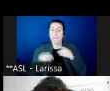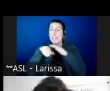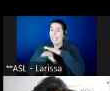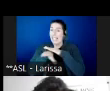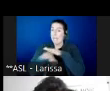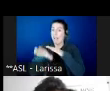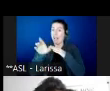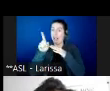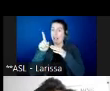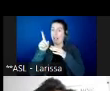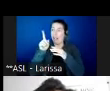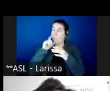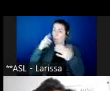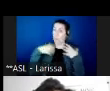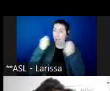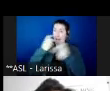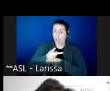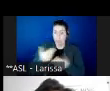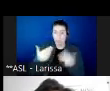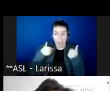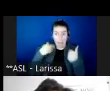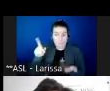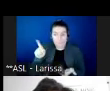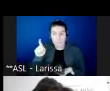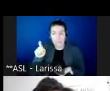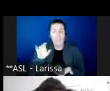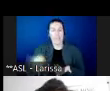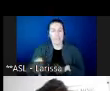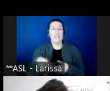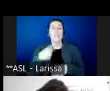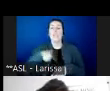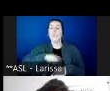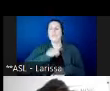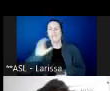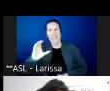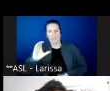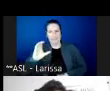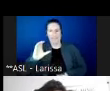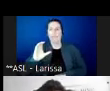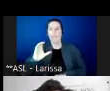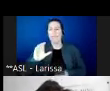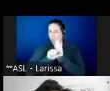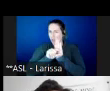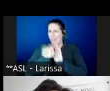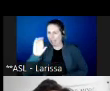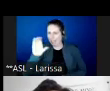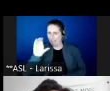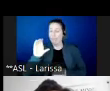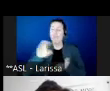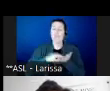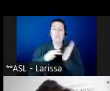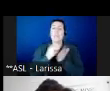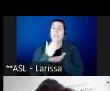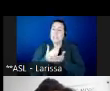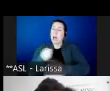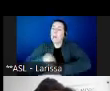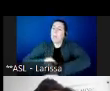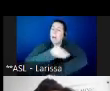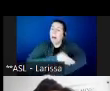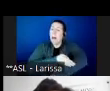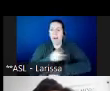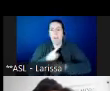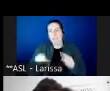of healthcare, which was graded C. That shows that some modest action has been taken, but not